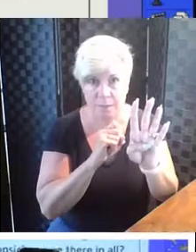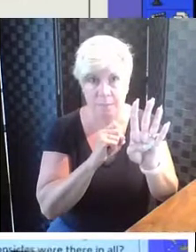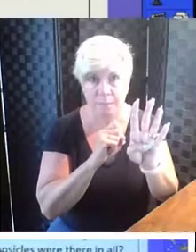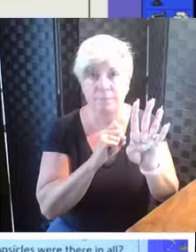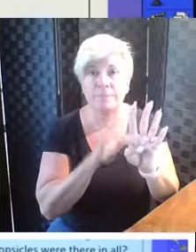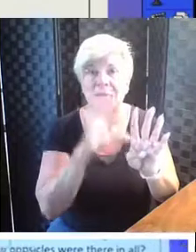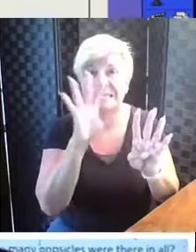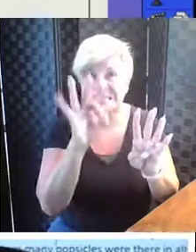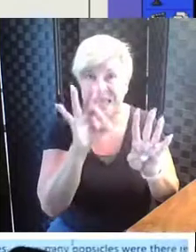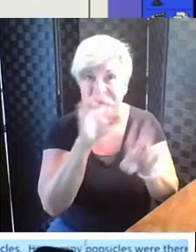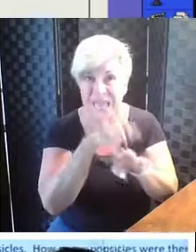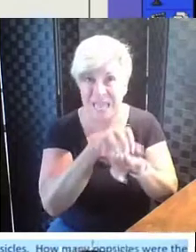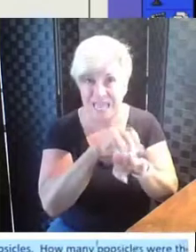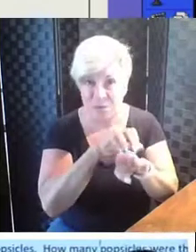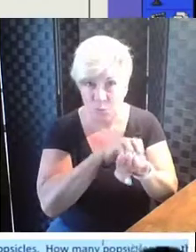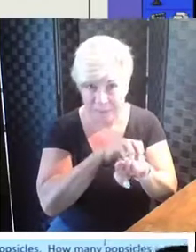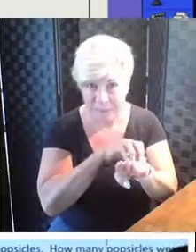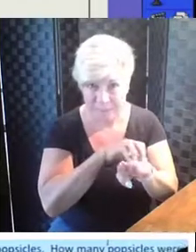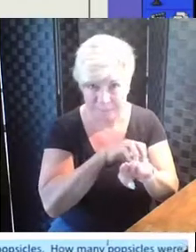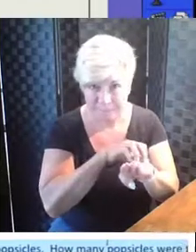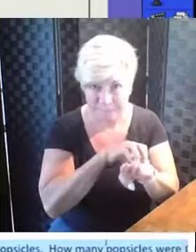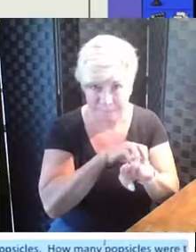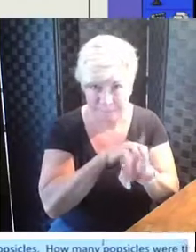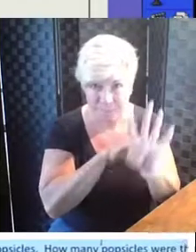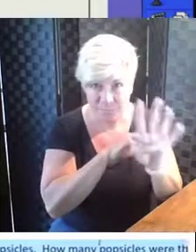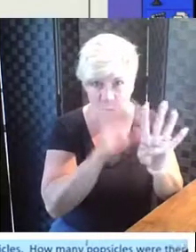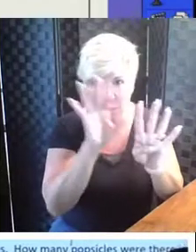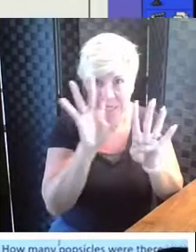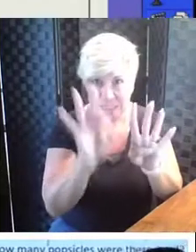orange, 9 grape popsicles,